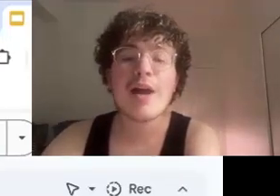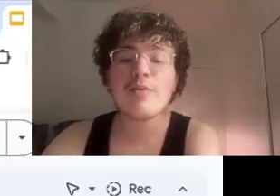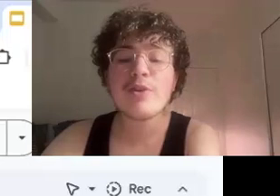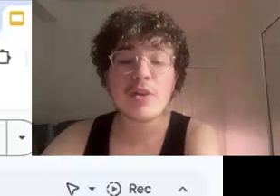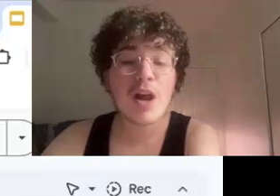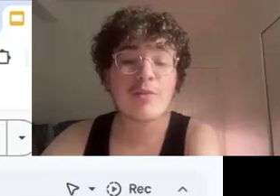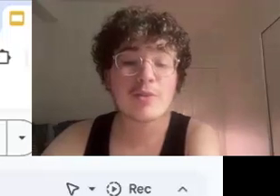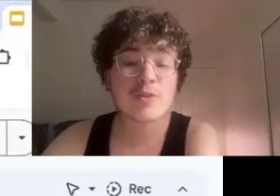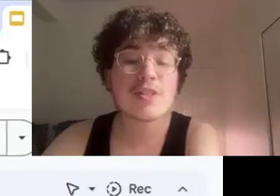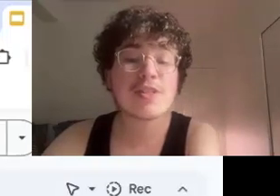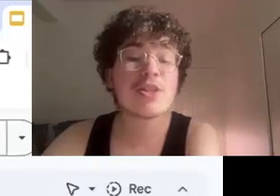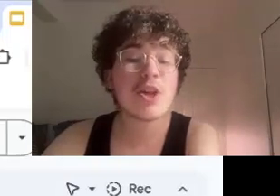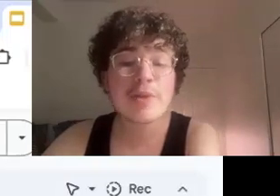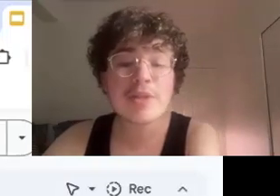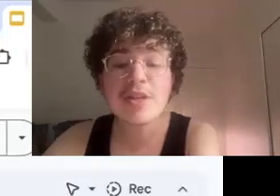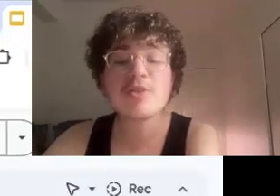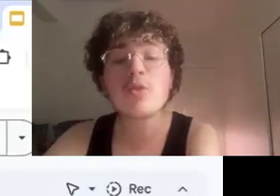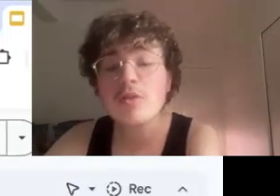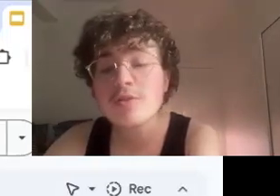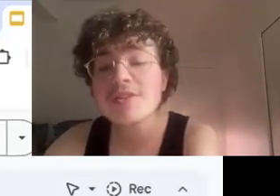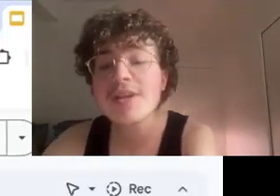What's I going to say?